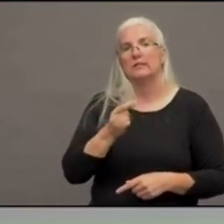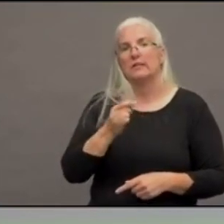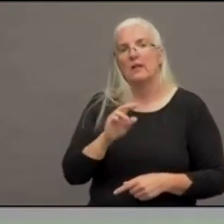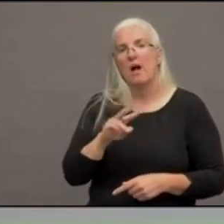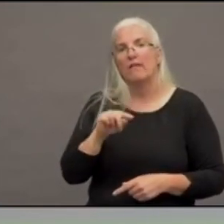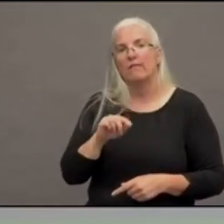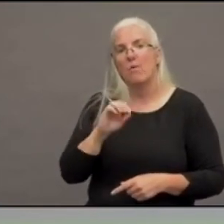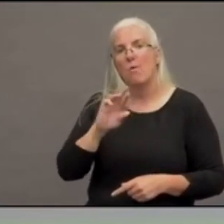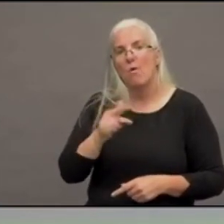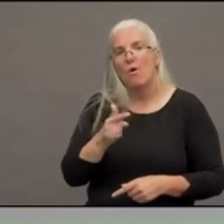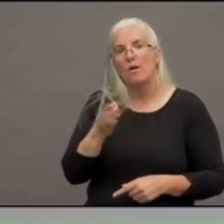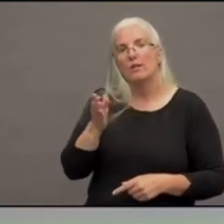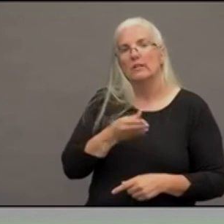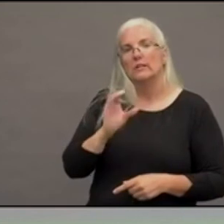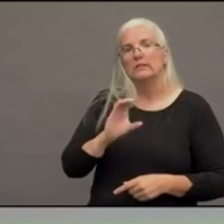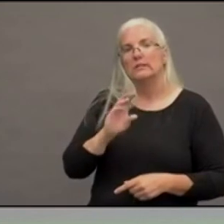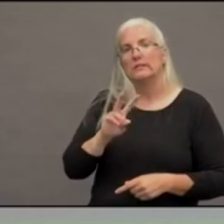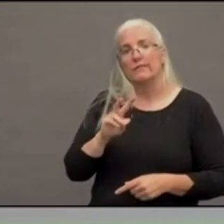sccgov.org/CV19,